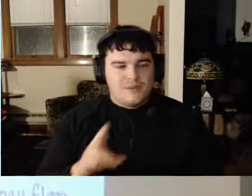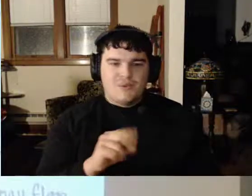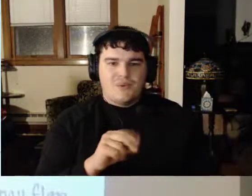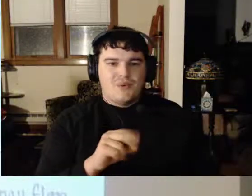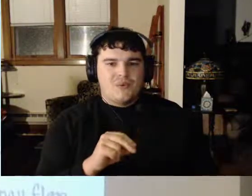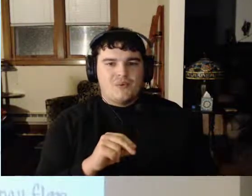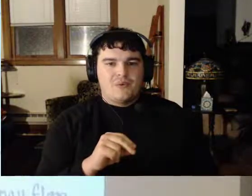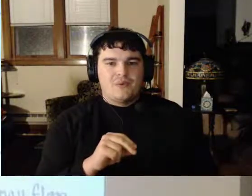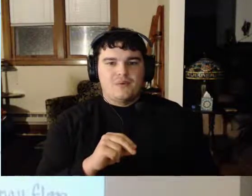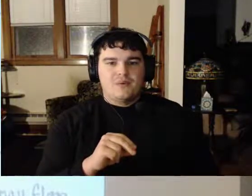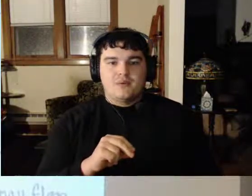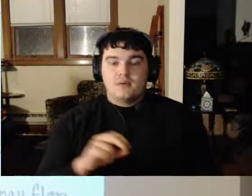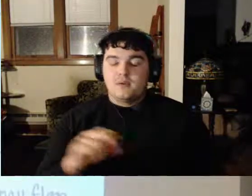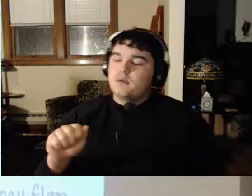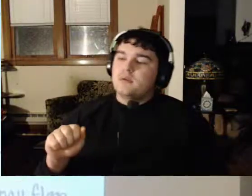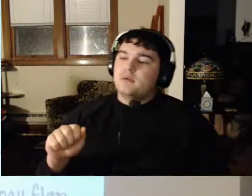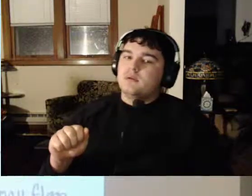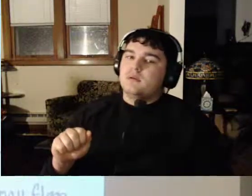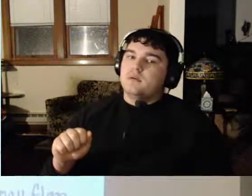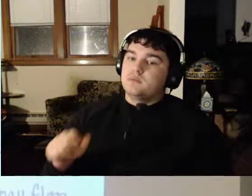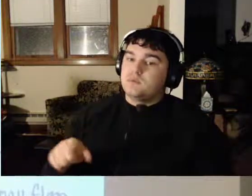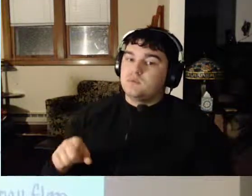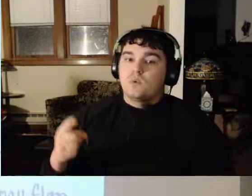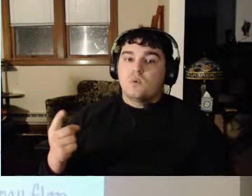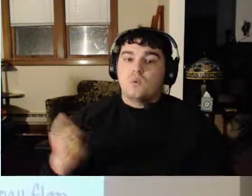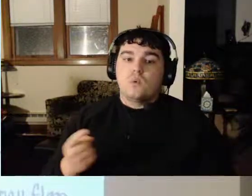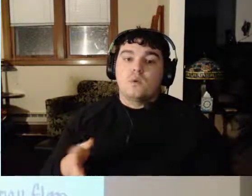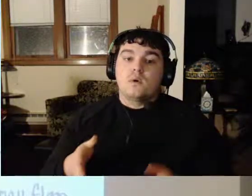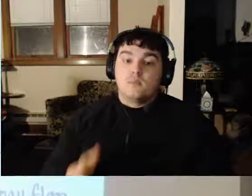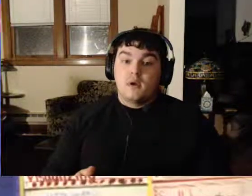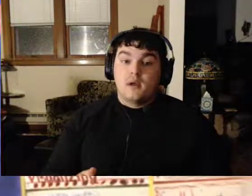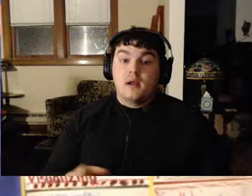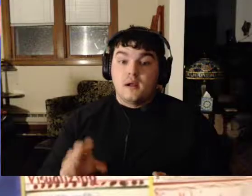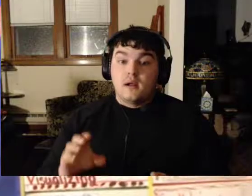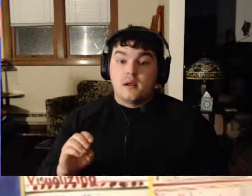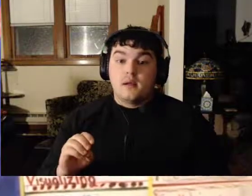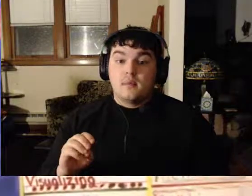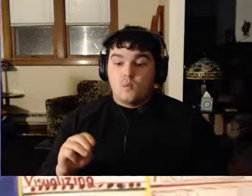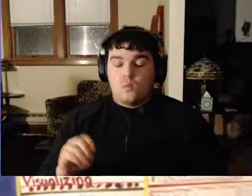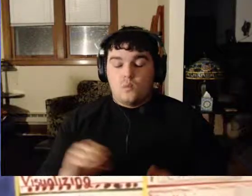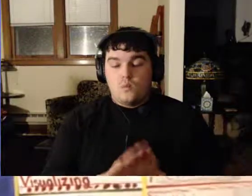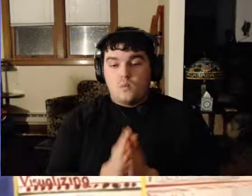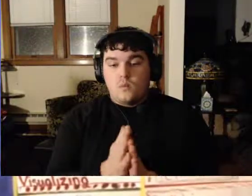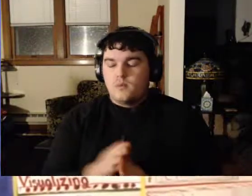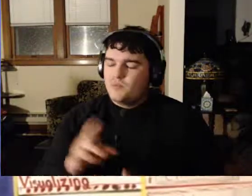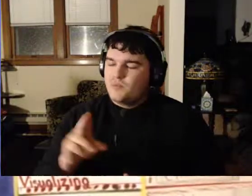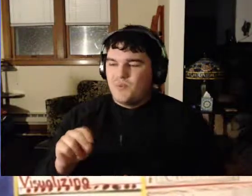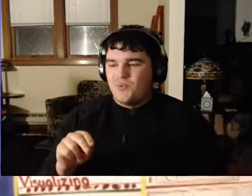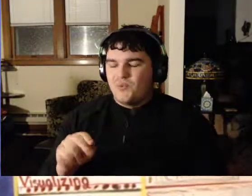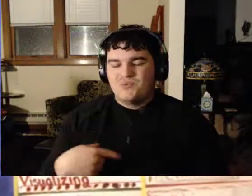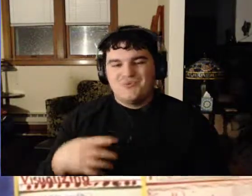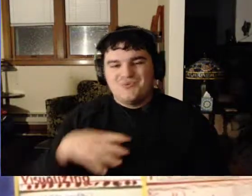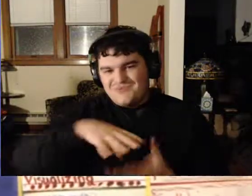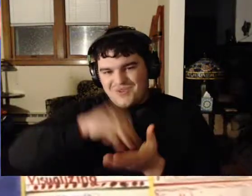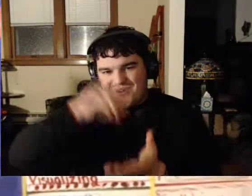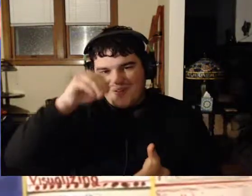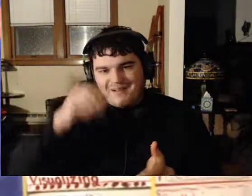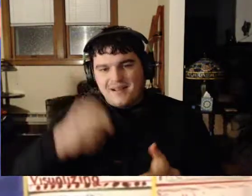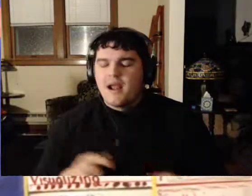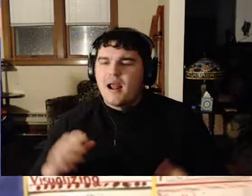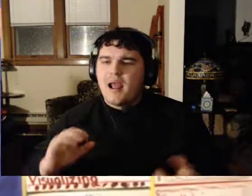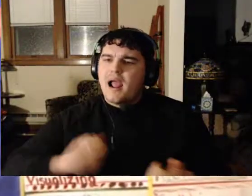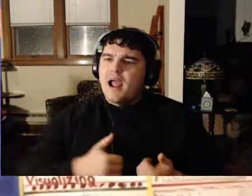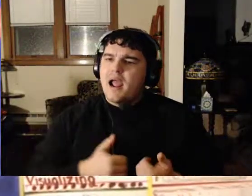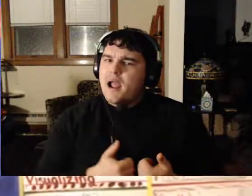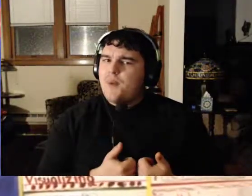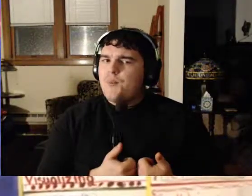is Ionis. Is that the only way that you can camouflage yourself? No. And you learned that because what did you do?